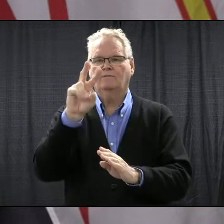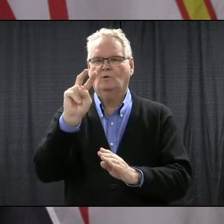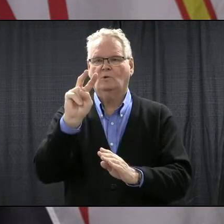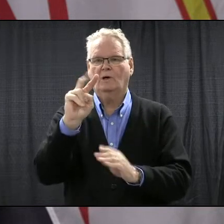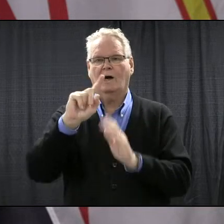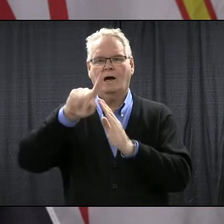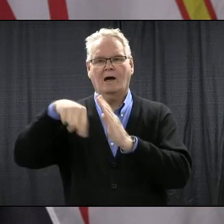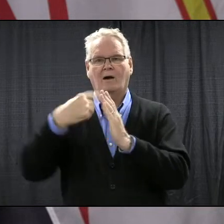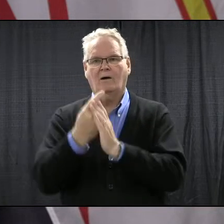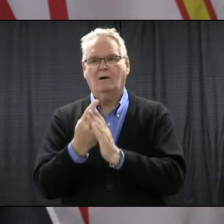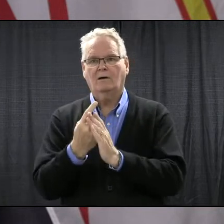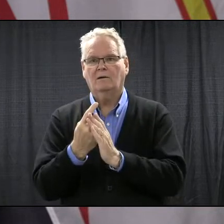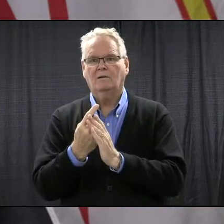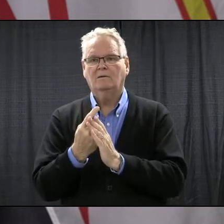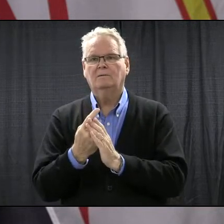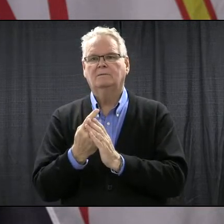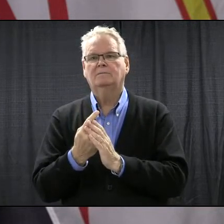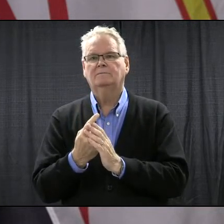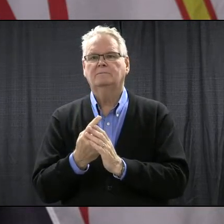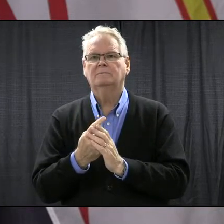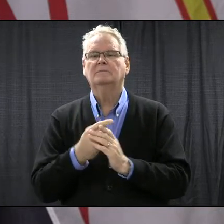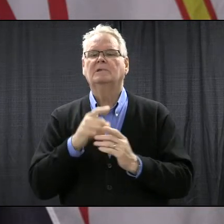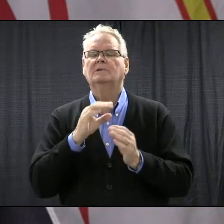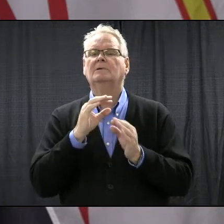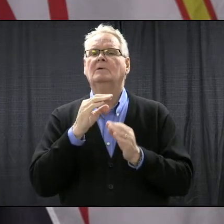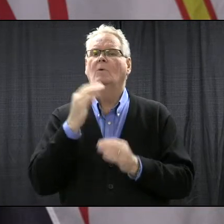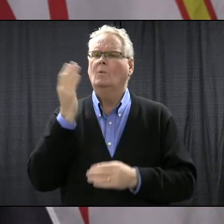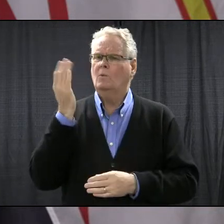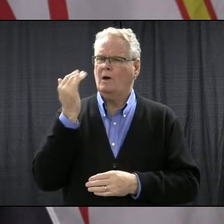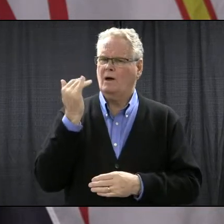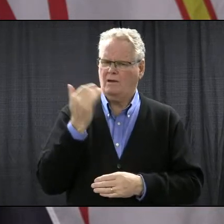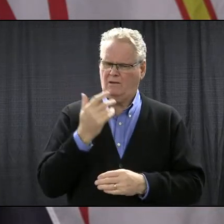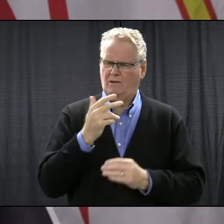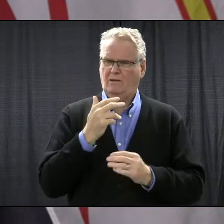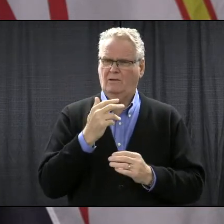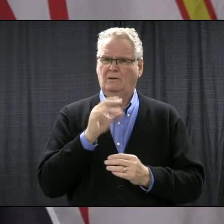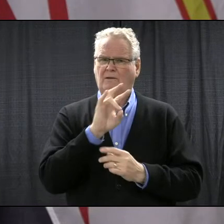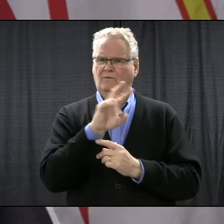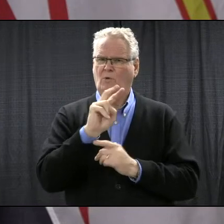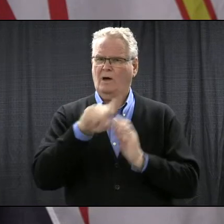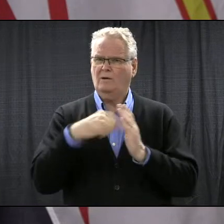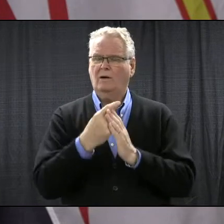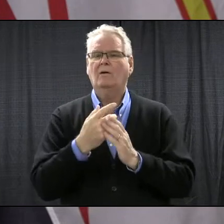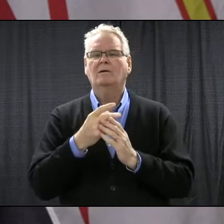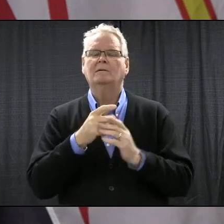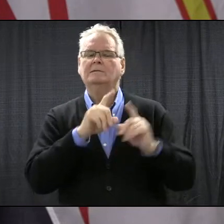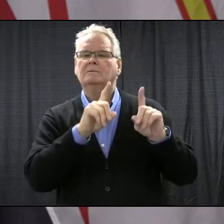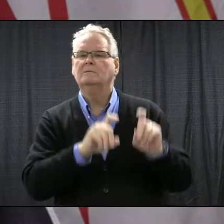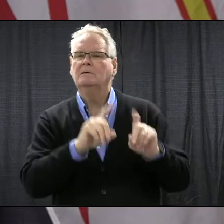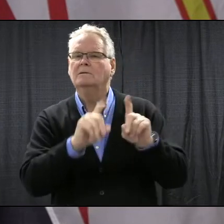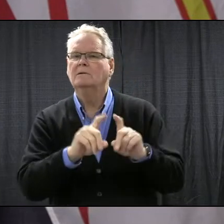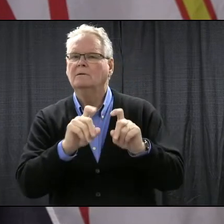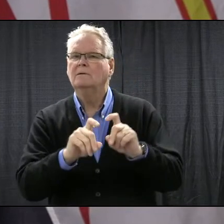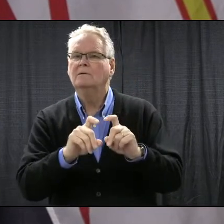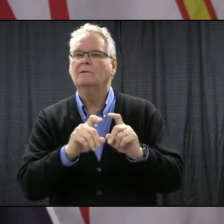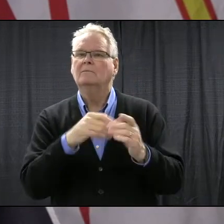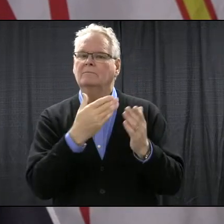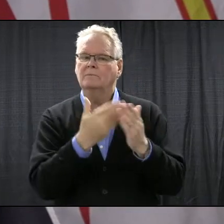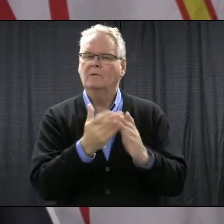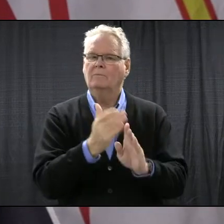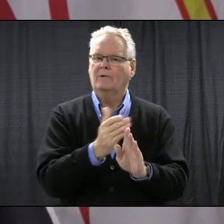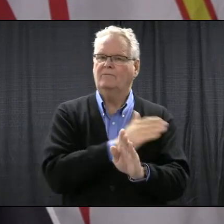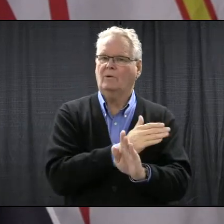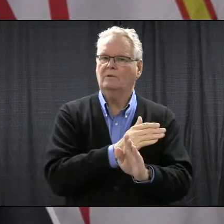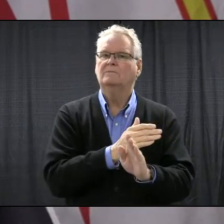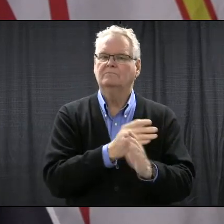within this time frame. It is important to remember that this new form is not an approval or a denial of travel. All travelers